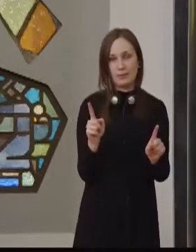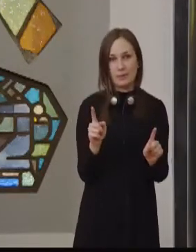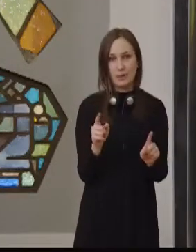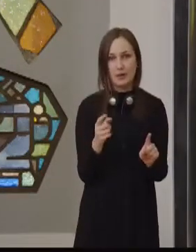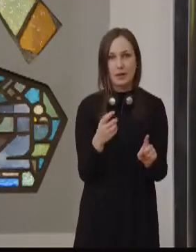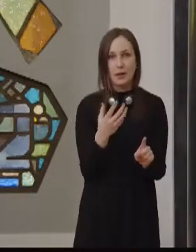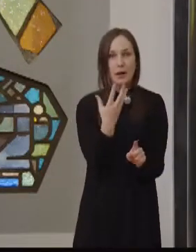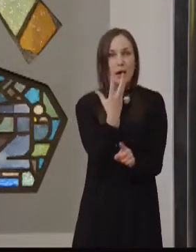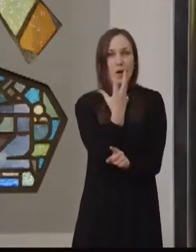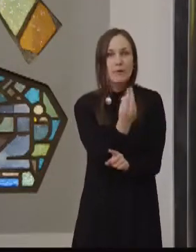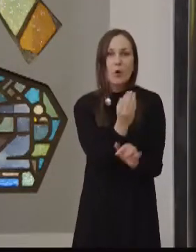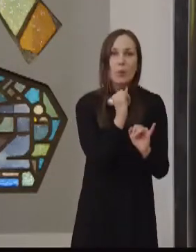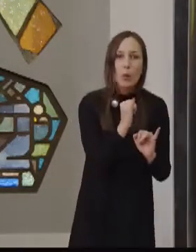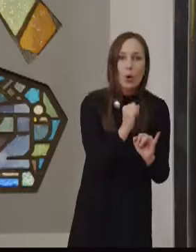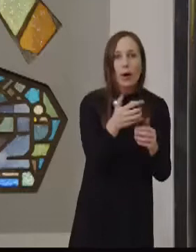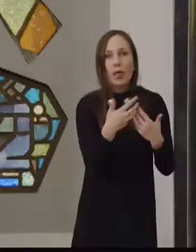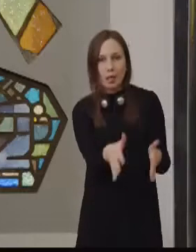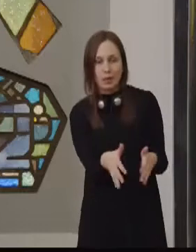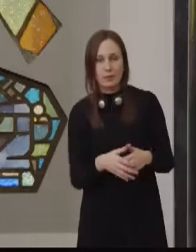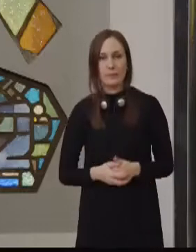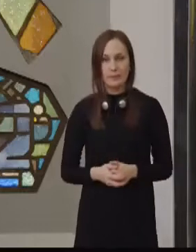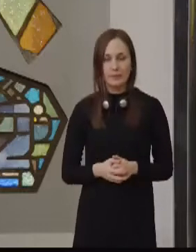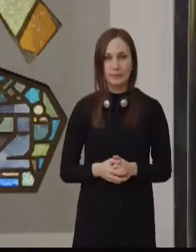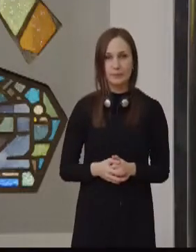state or they cannot, or whether there is something